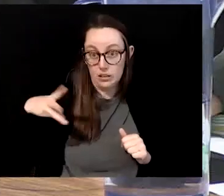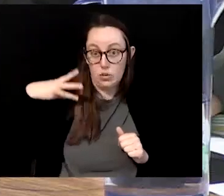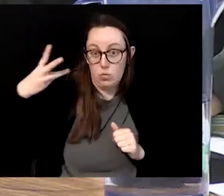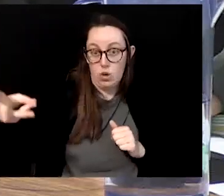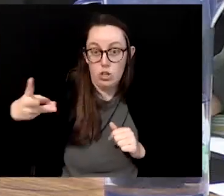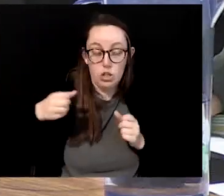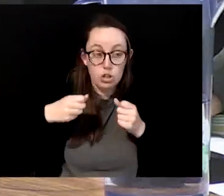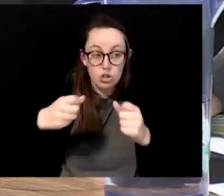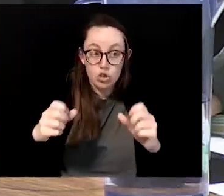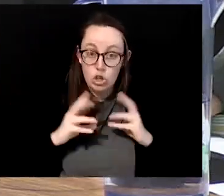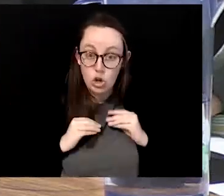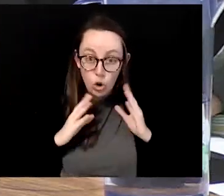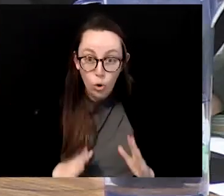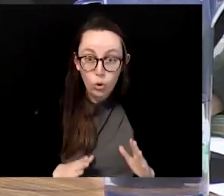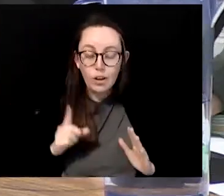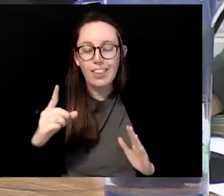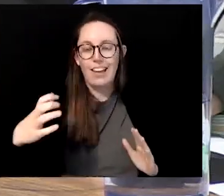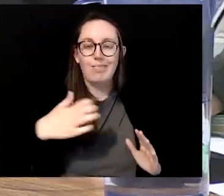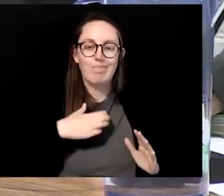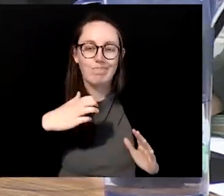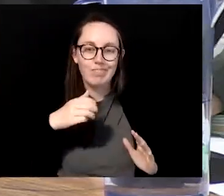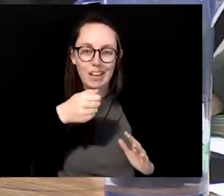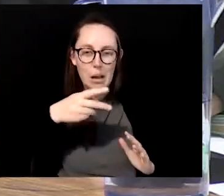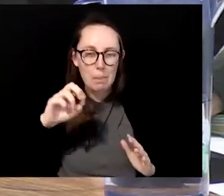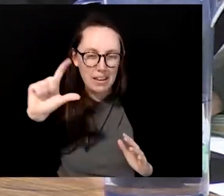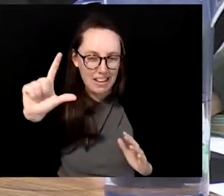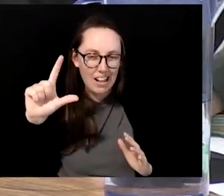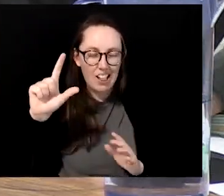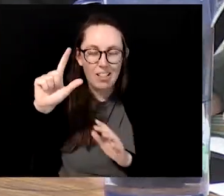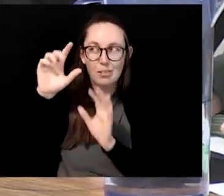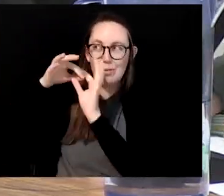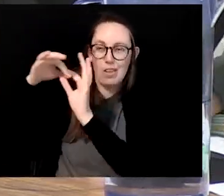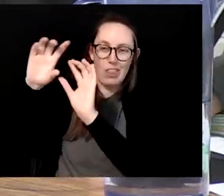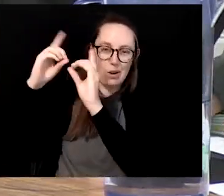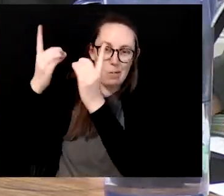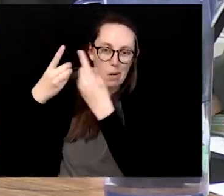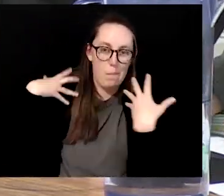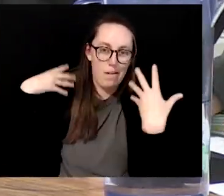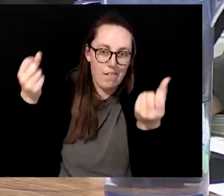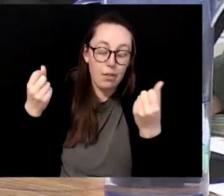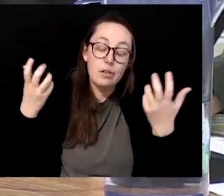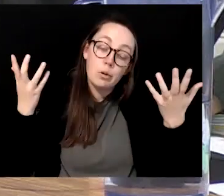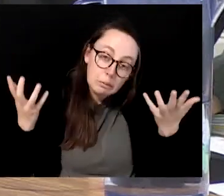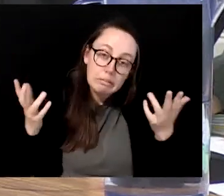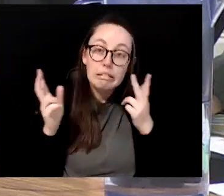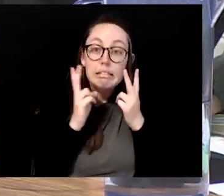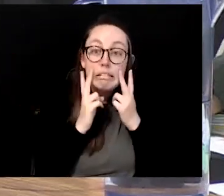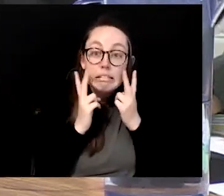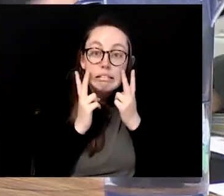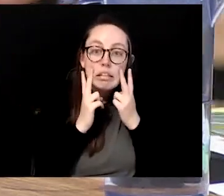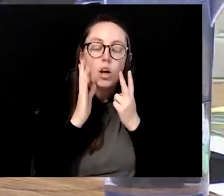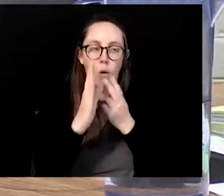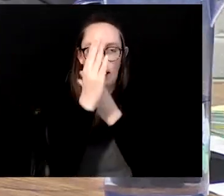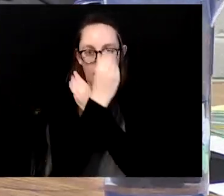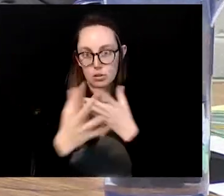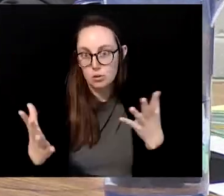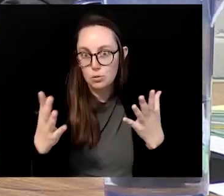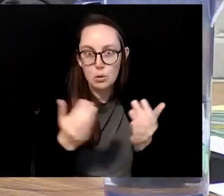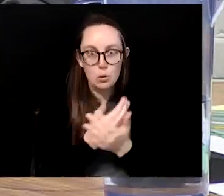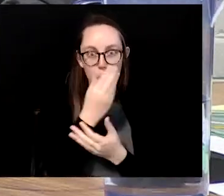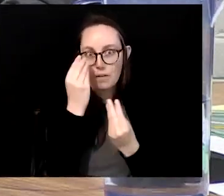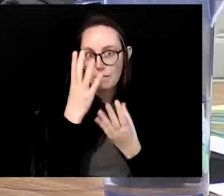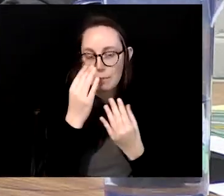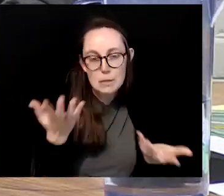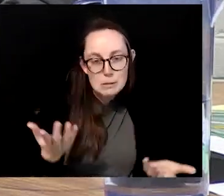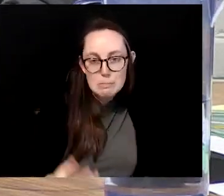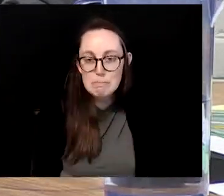so to be continued and I will keep you updated on that situation um okay the next thing I had